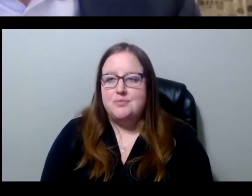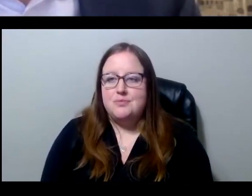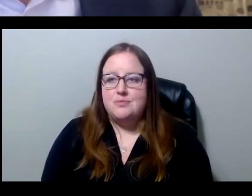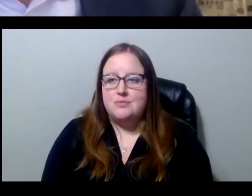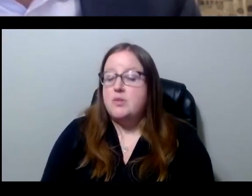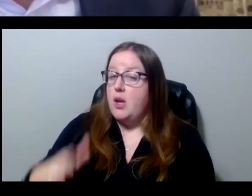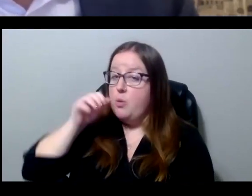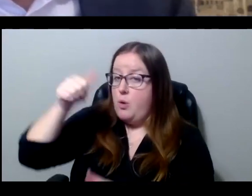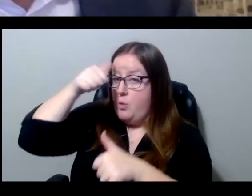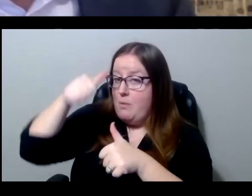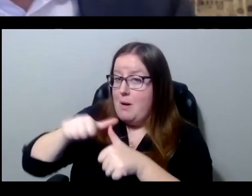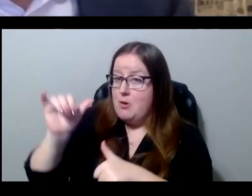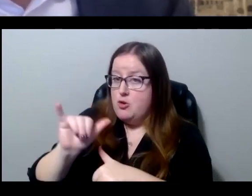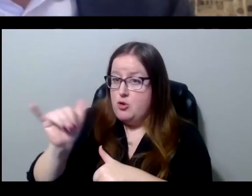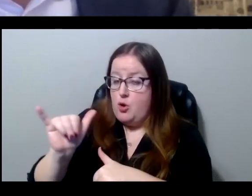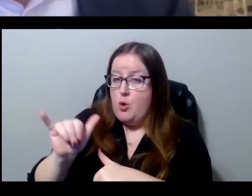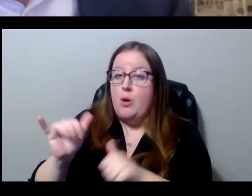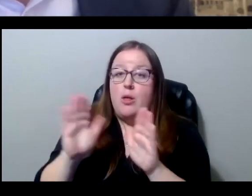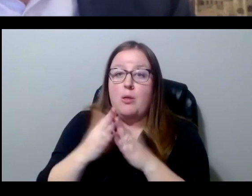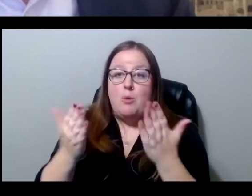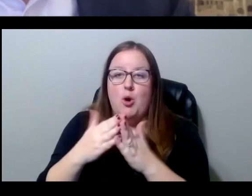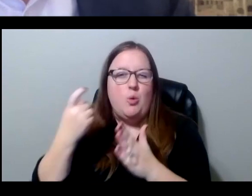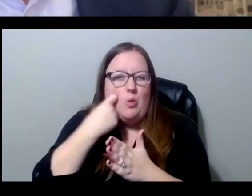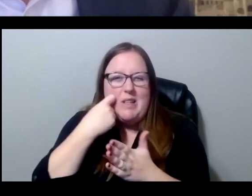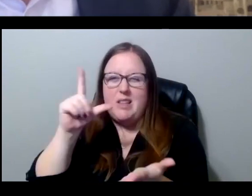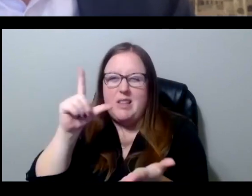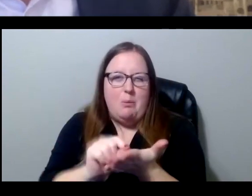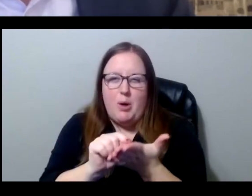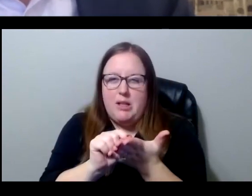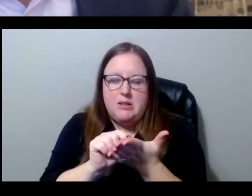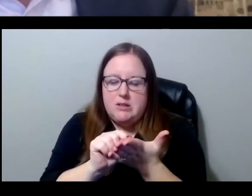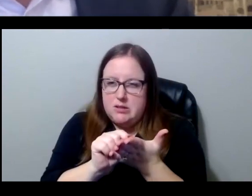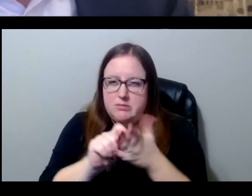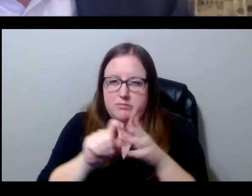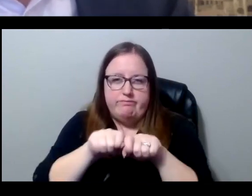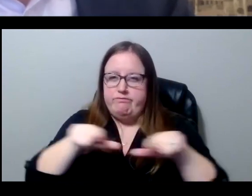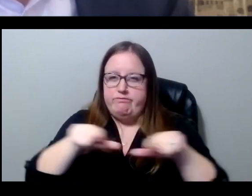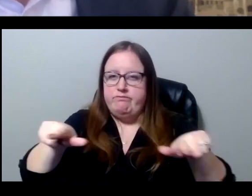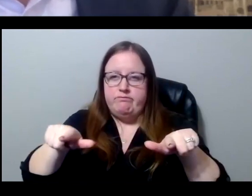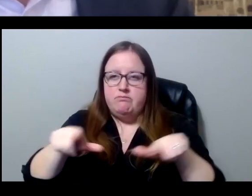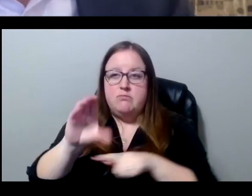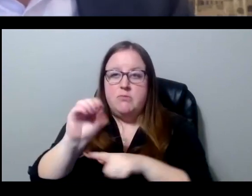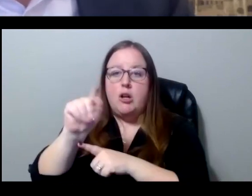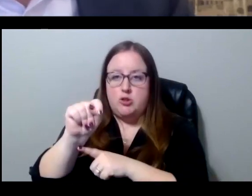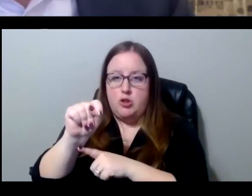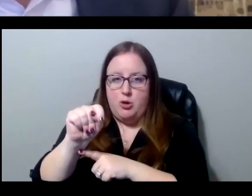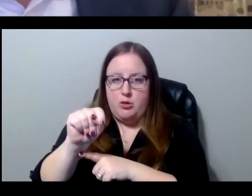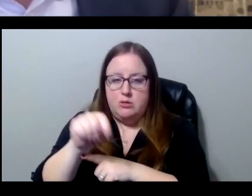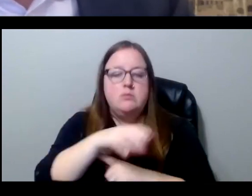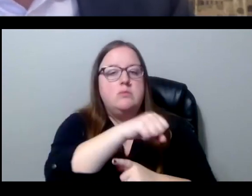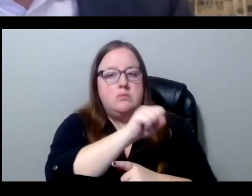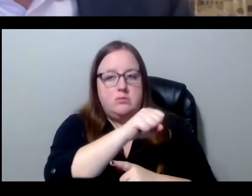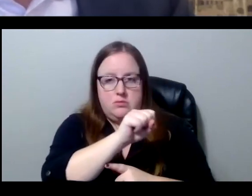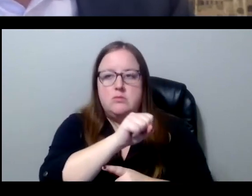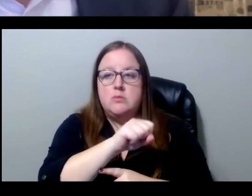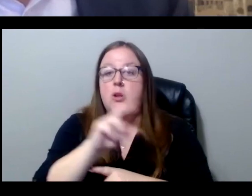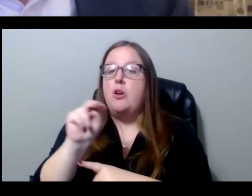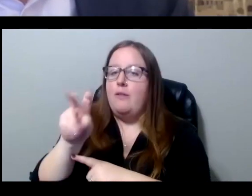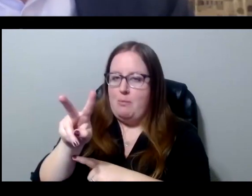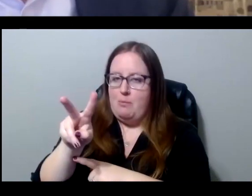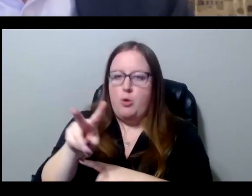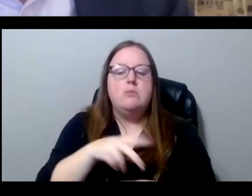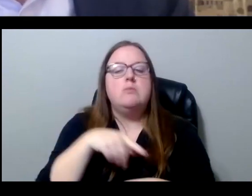through to realizing, for the most part, some of that hope that they had. They can